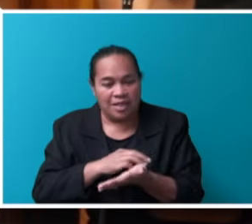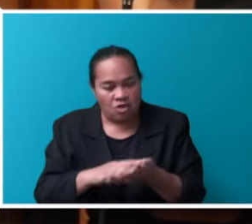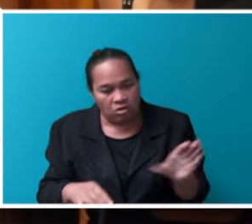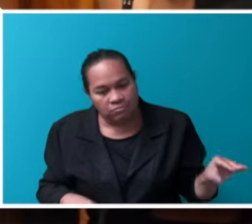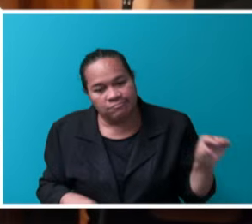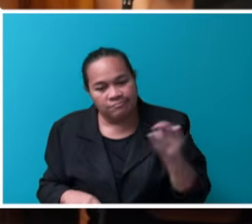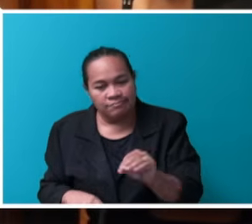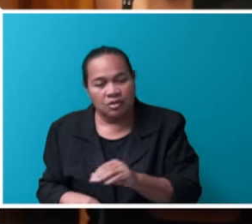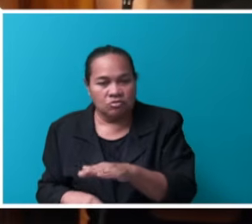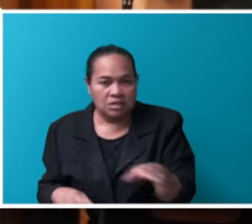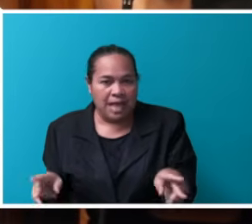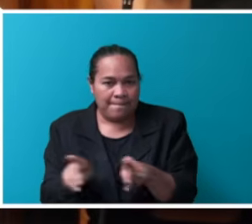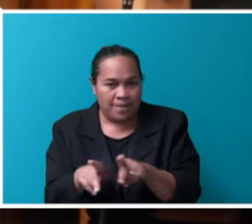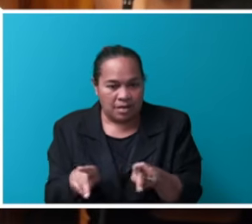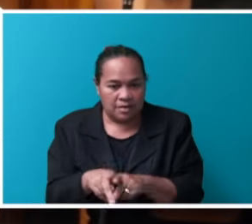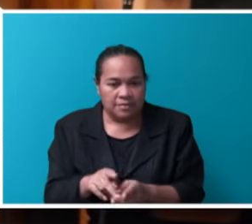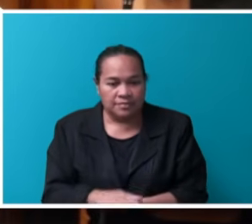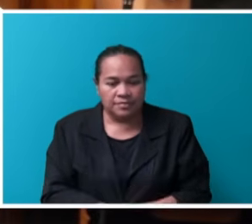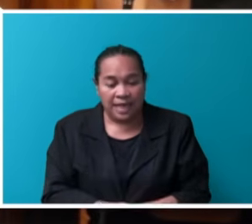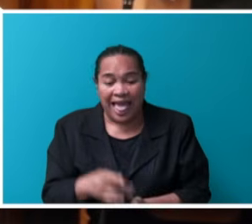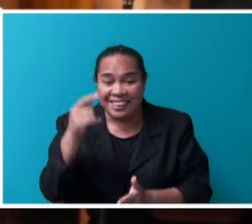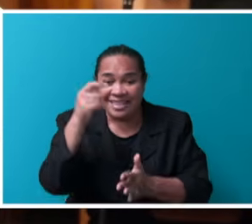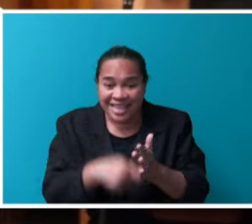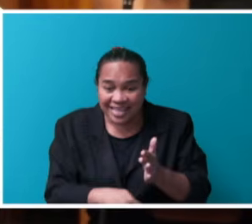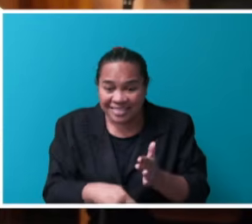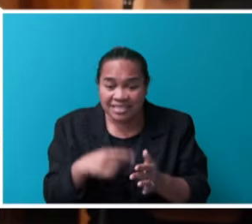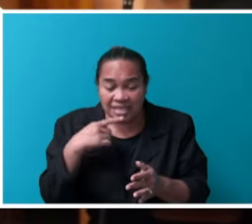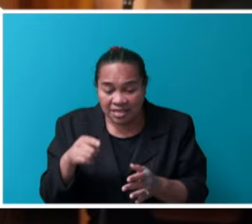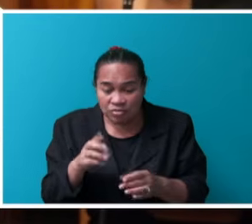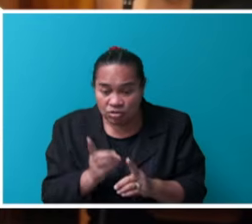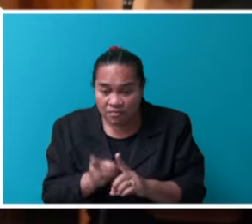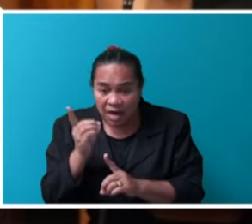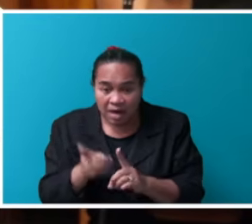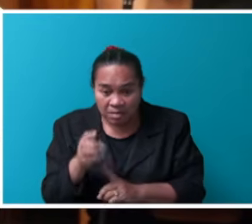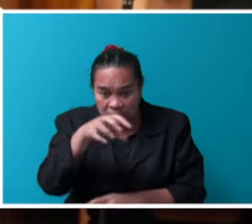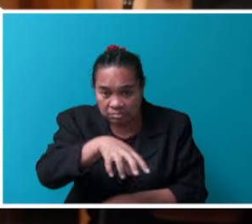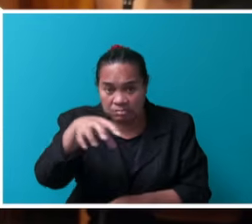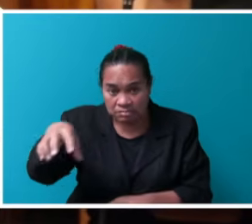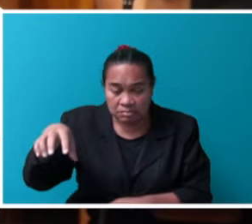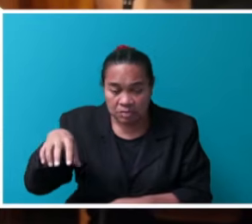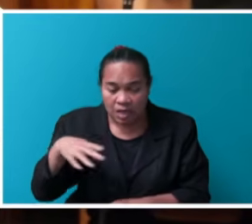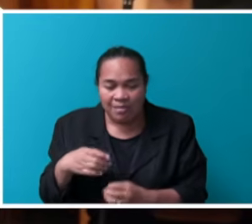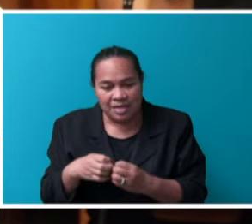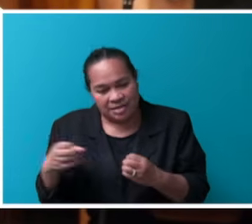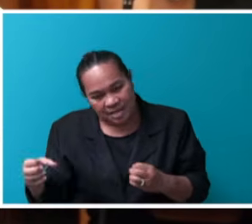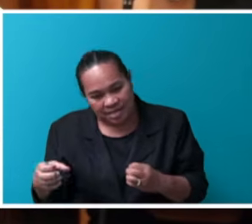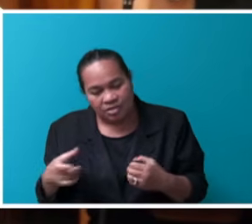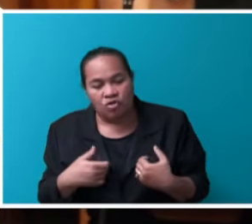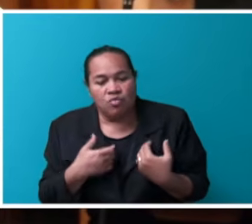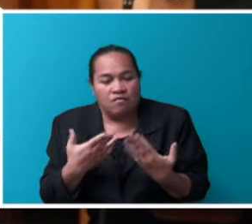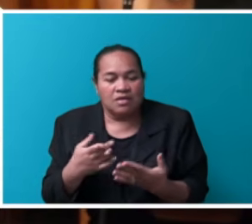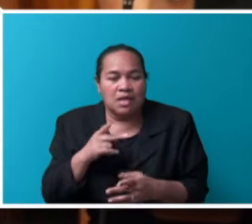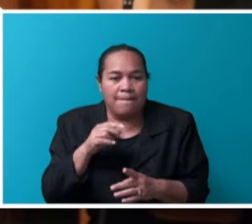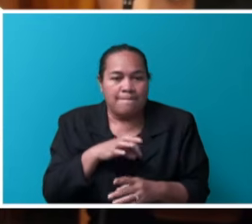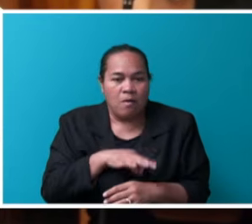partnerships. The tax incentive available for development of subdivisions has been extended. This provides developer profit exemptions